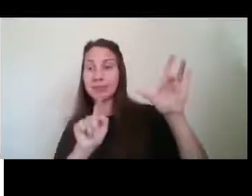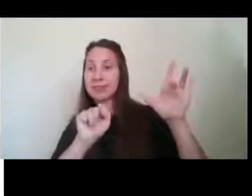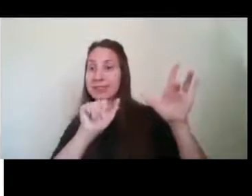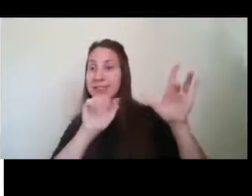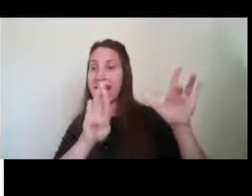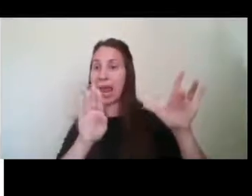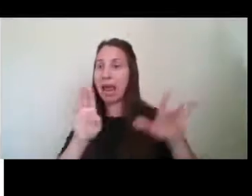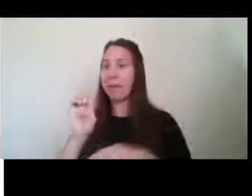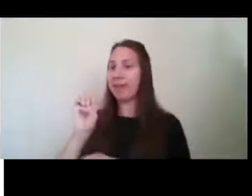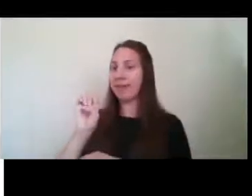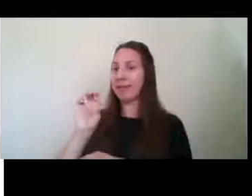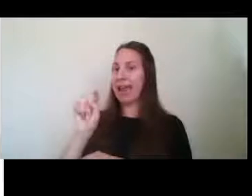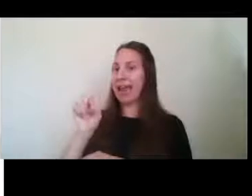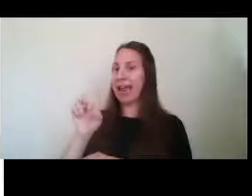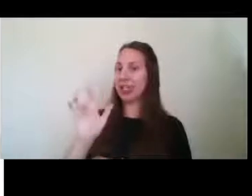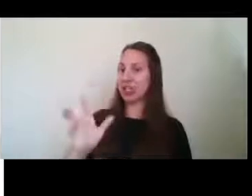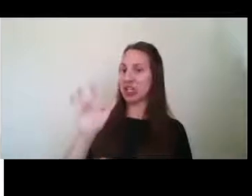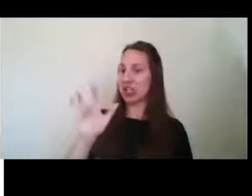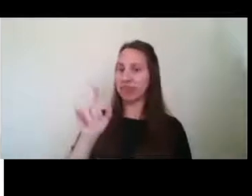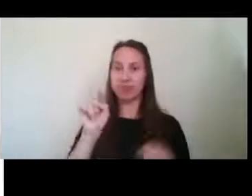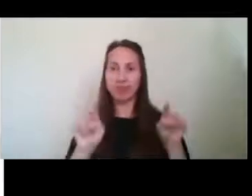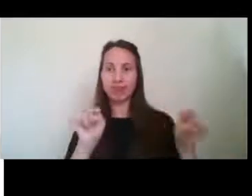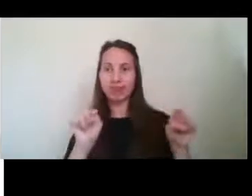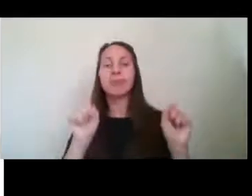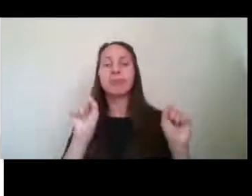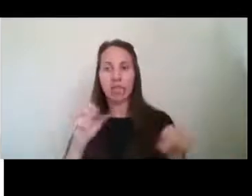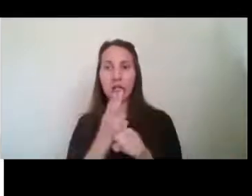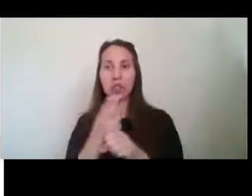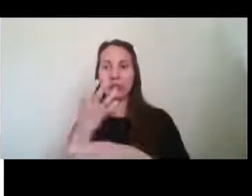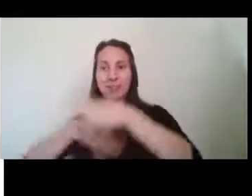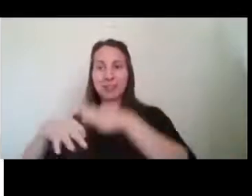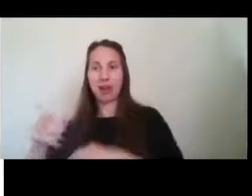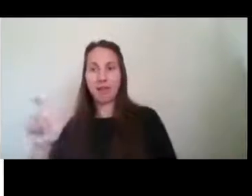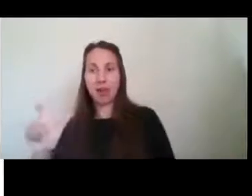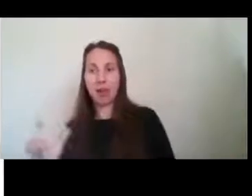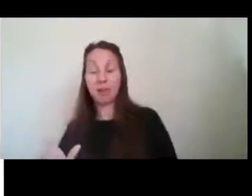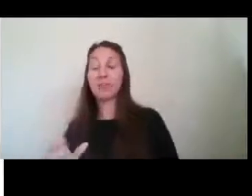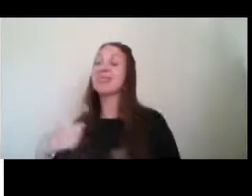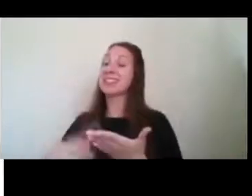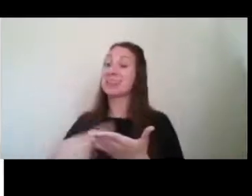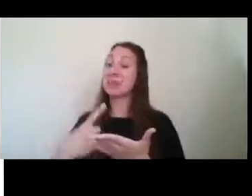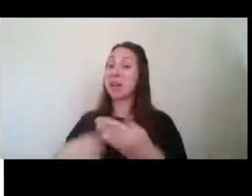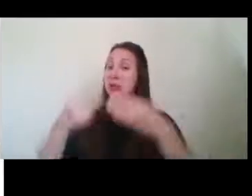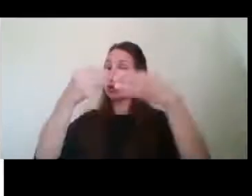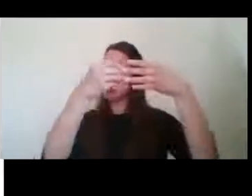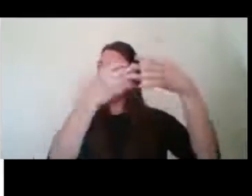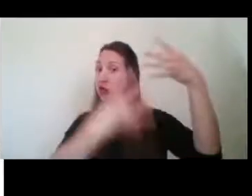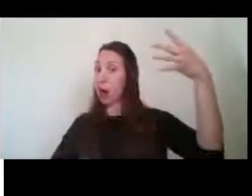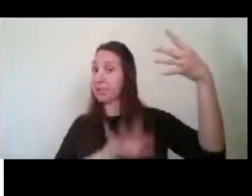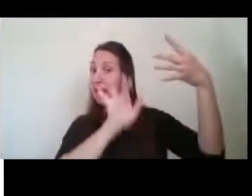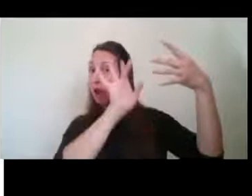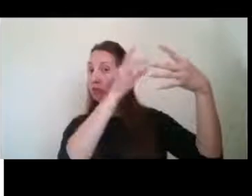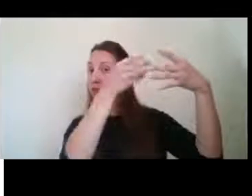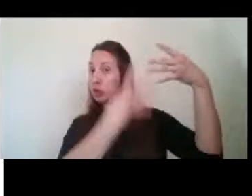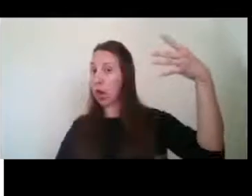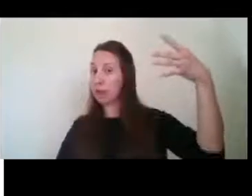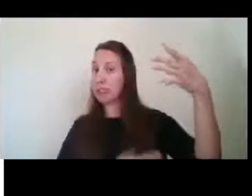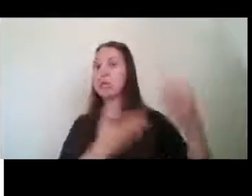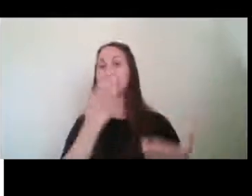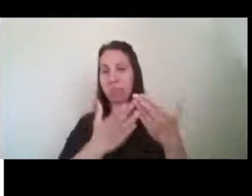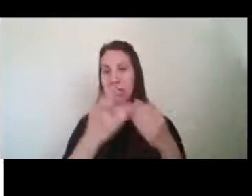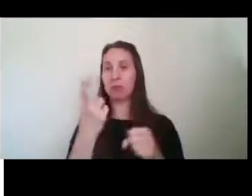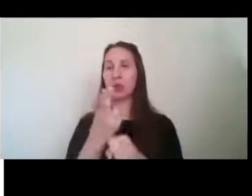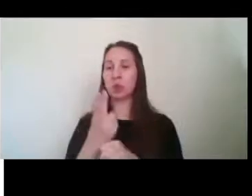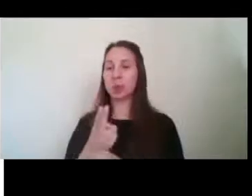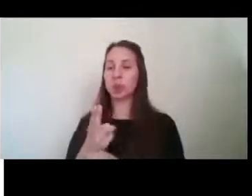all areas. Some areas like your drop-down lists on your menus or any form fields may need to use the arrow keys and